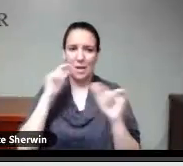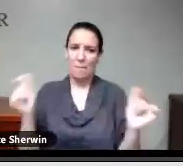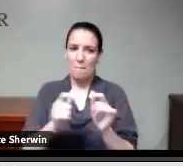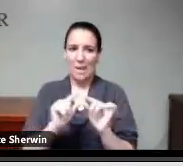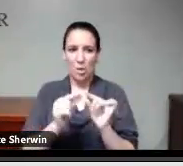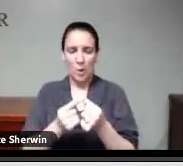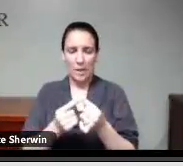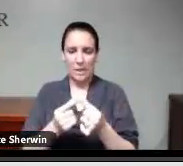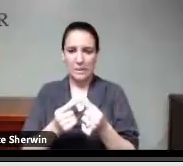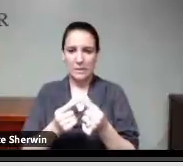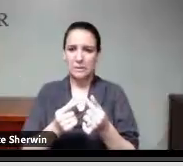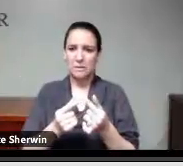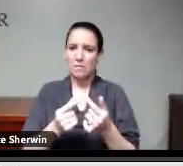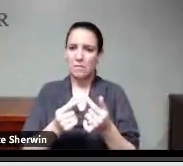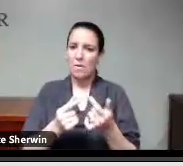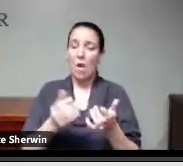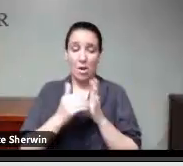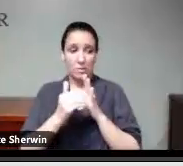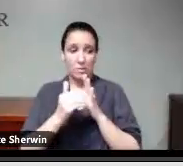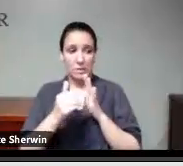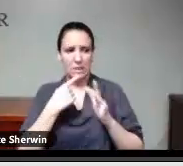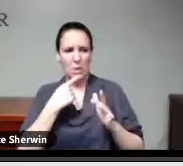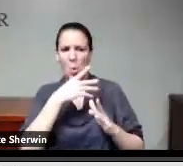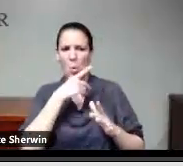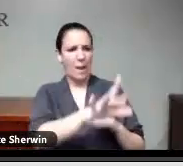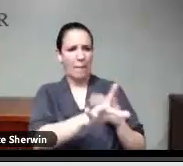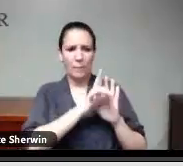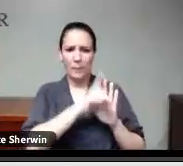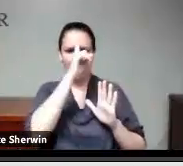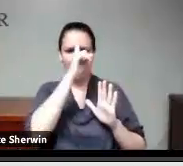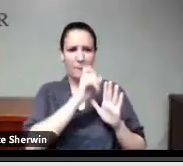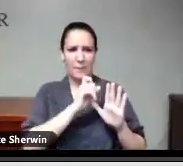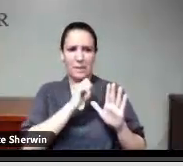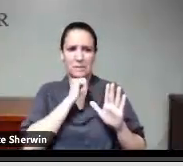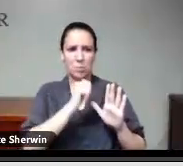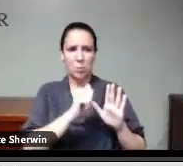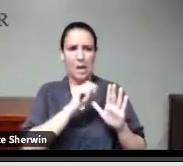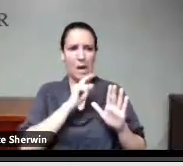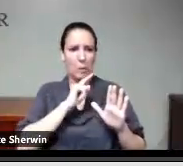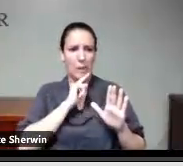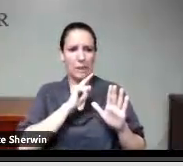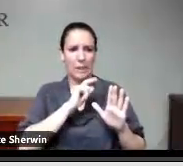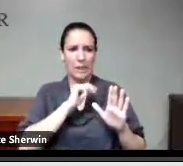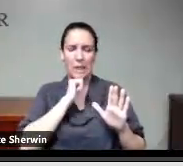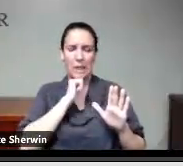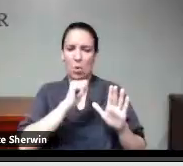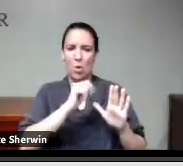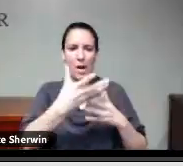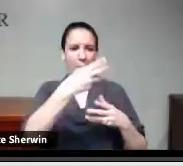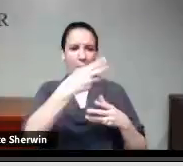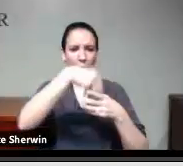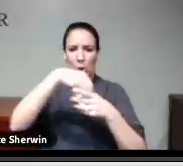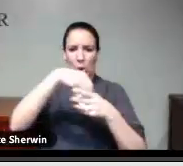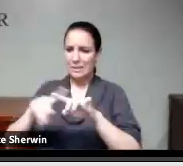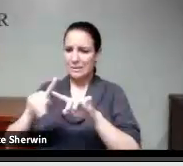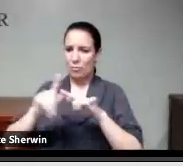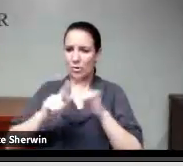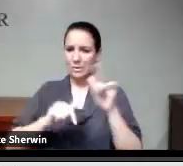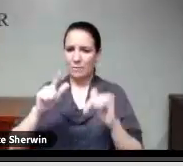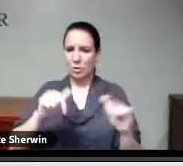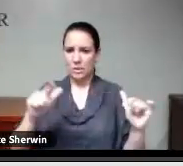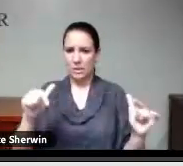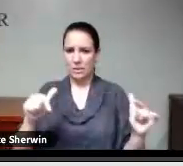people because we're not doing enough to create the very diverse pools that we probably have access to if we think differently about the